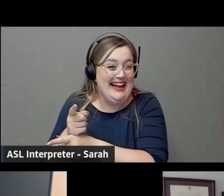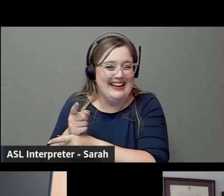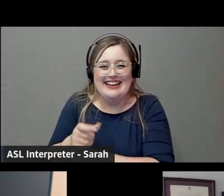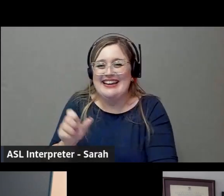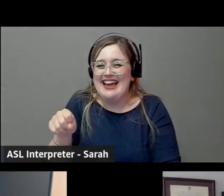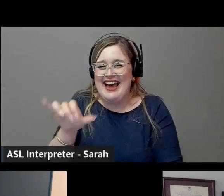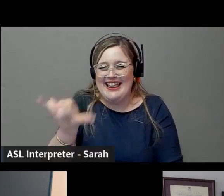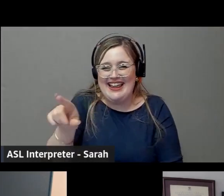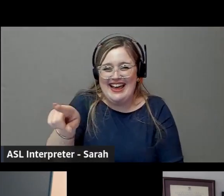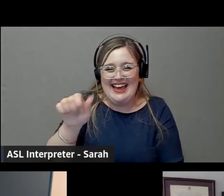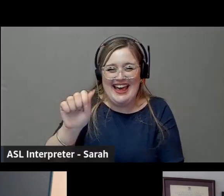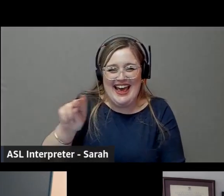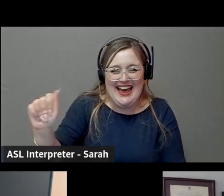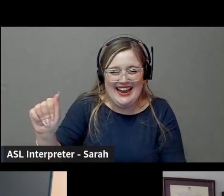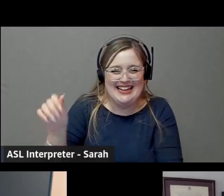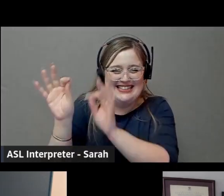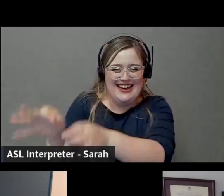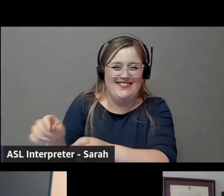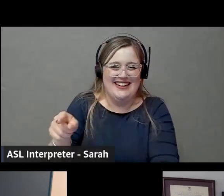over there for sure.